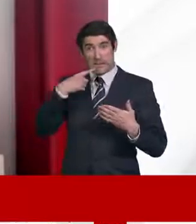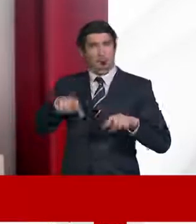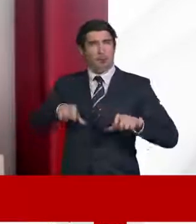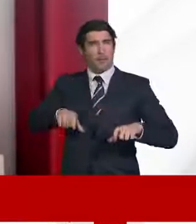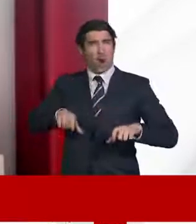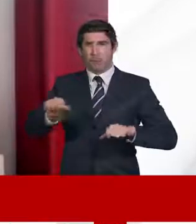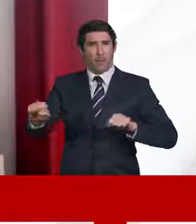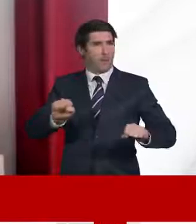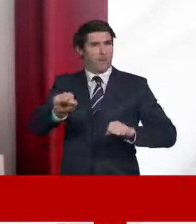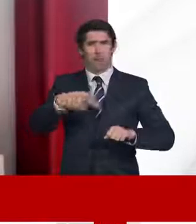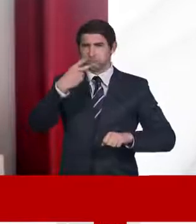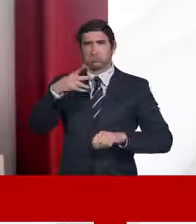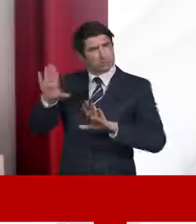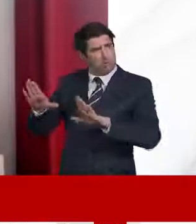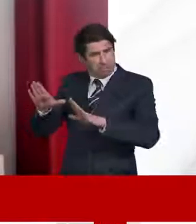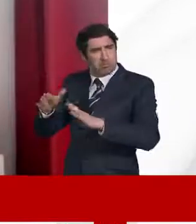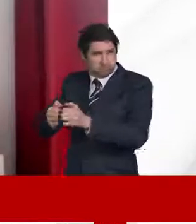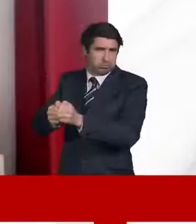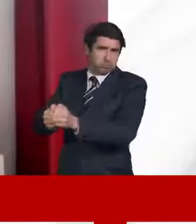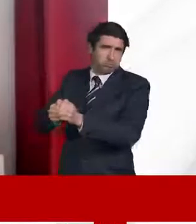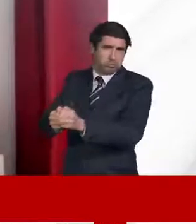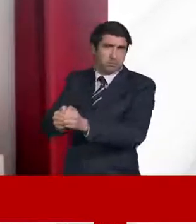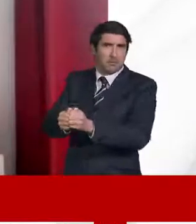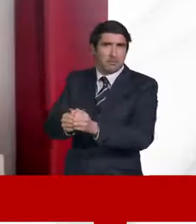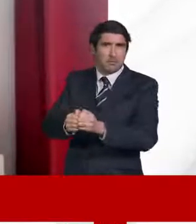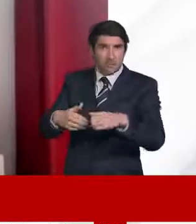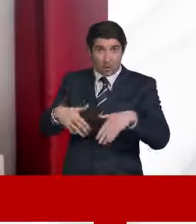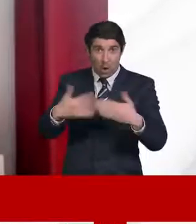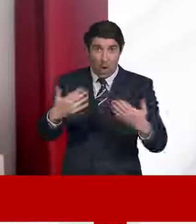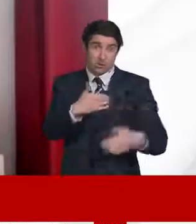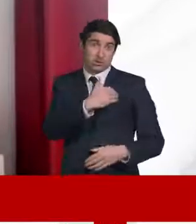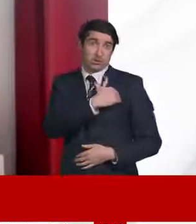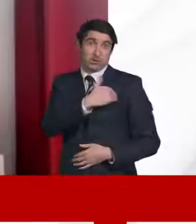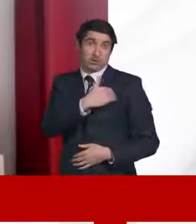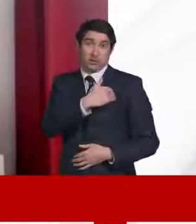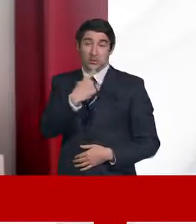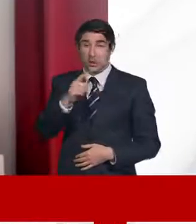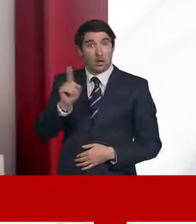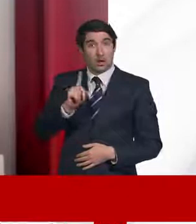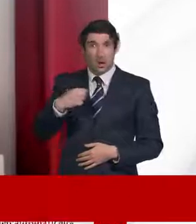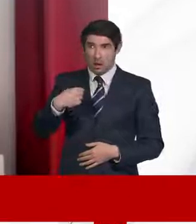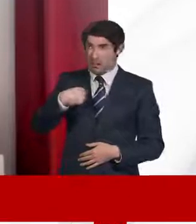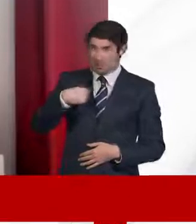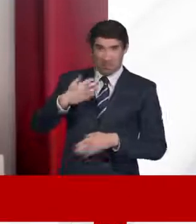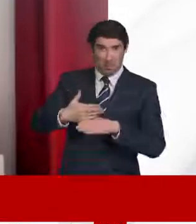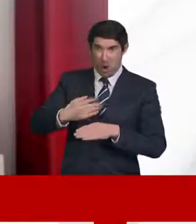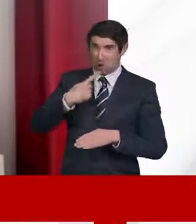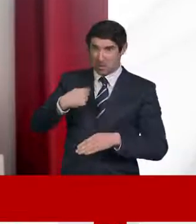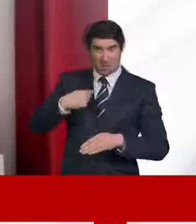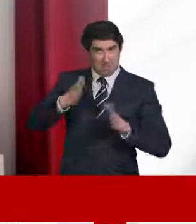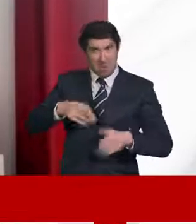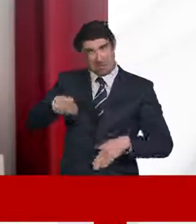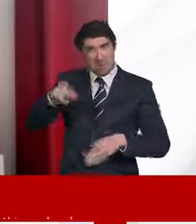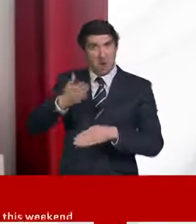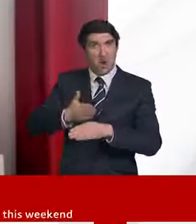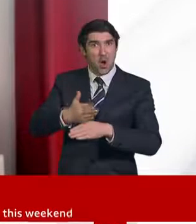work at what most people would consider non-essential industries. This isn't just a London problem. In Scotland, trade unions report construction